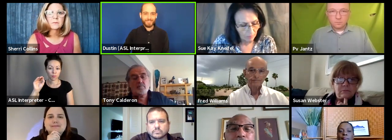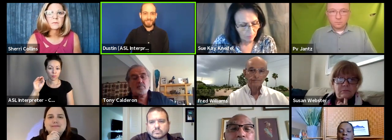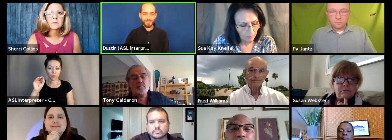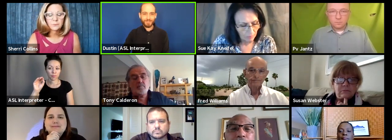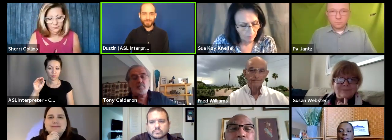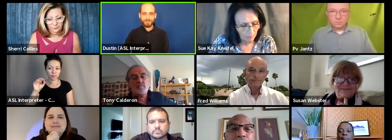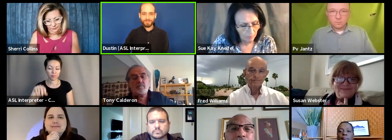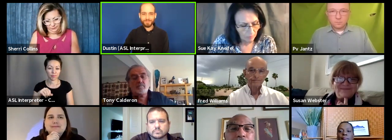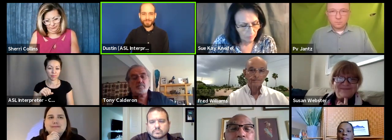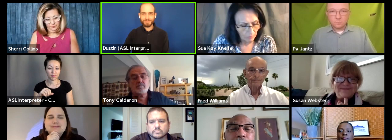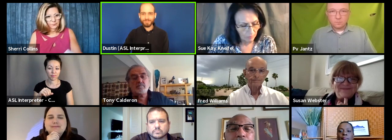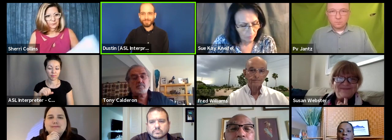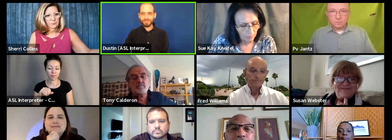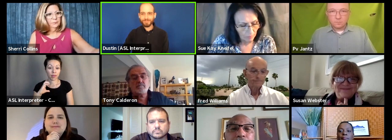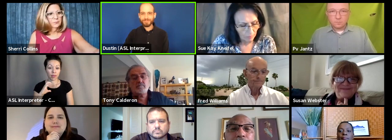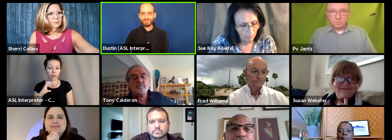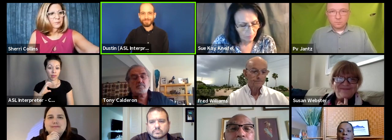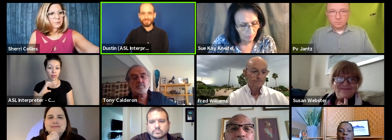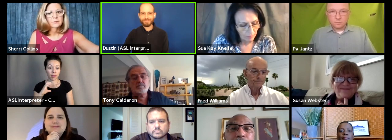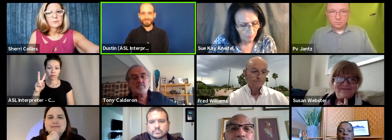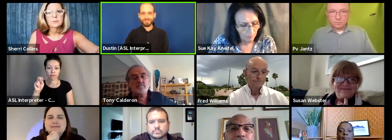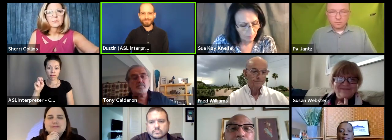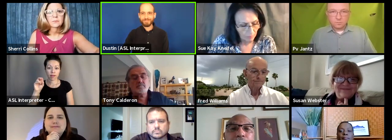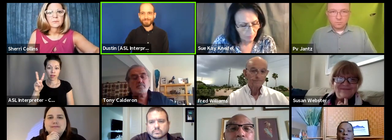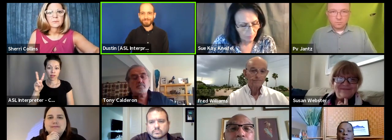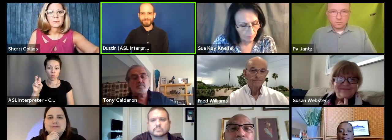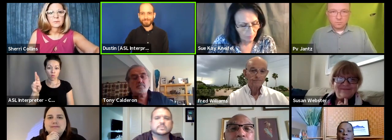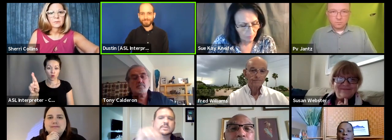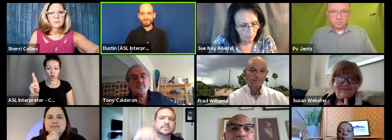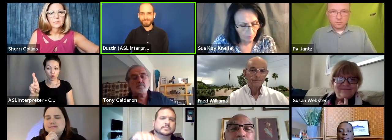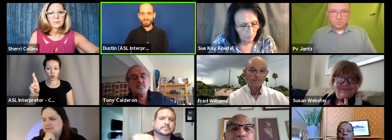Yes. Commissioner Vanover.